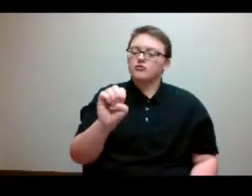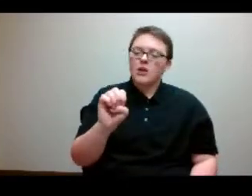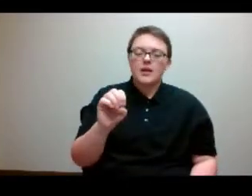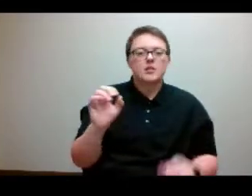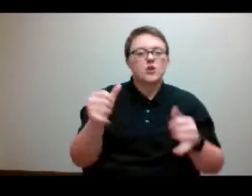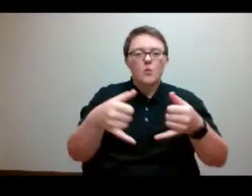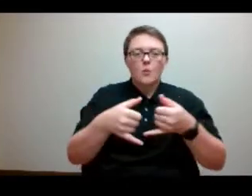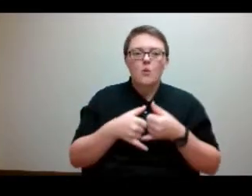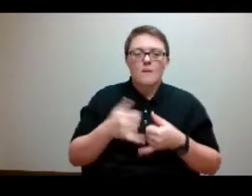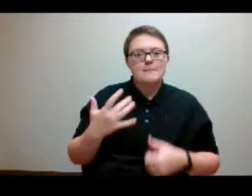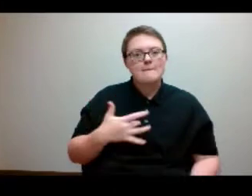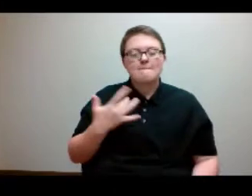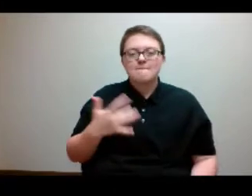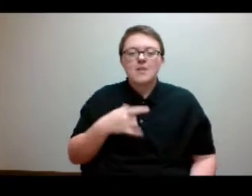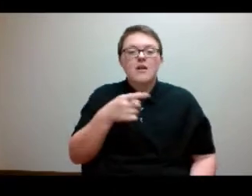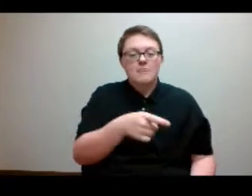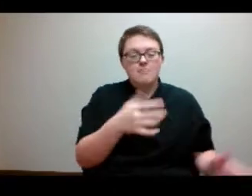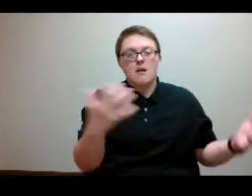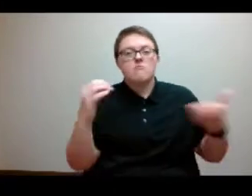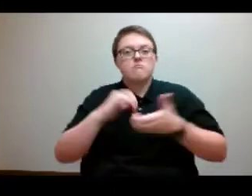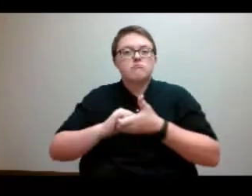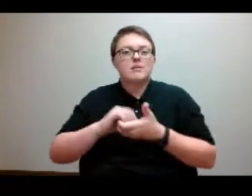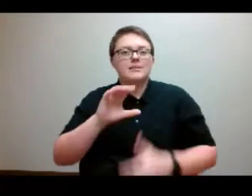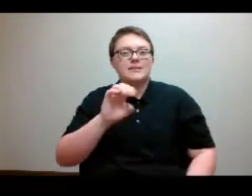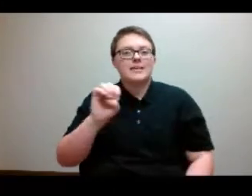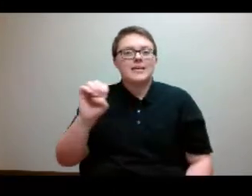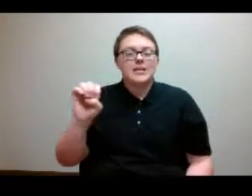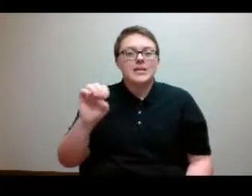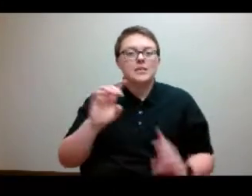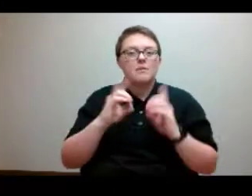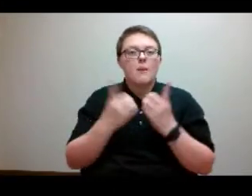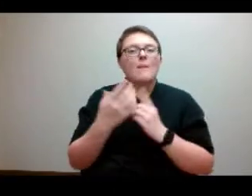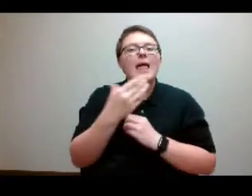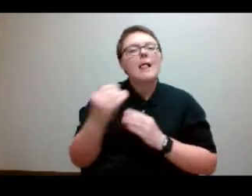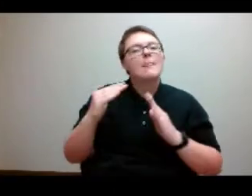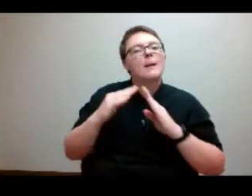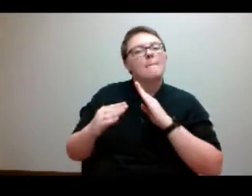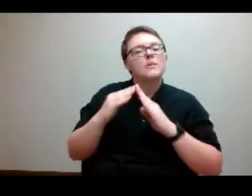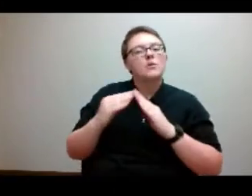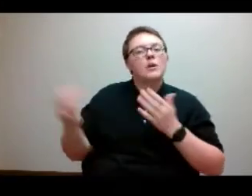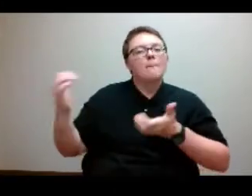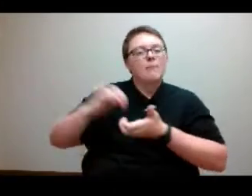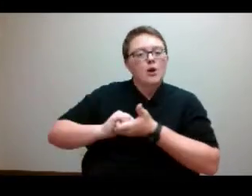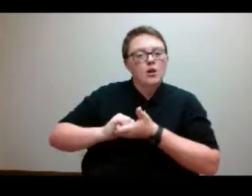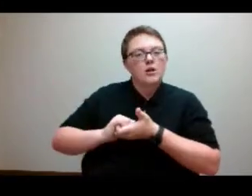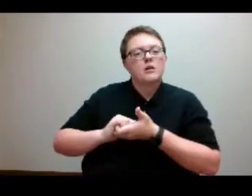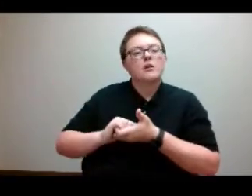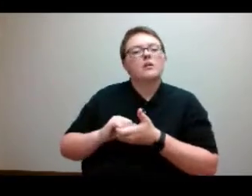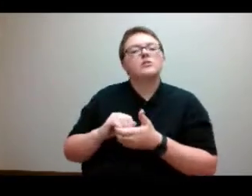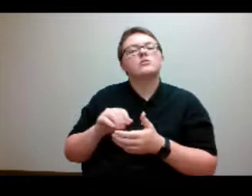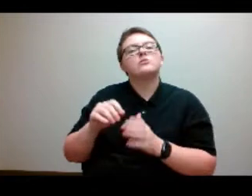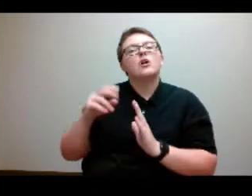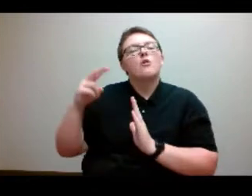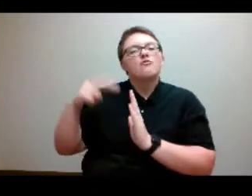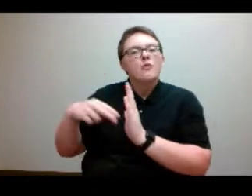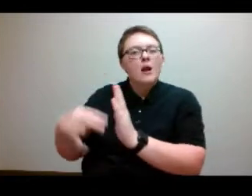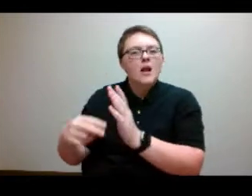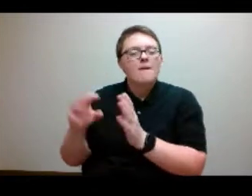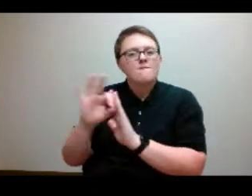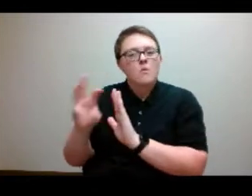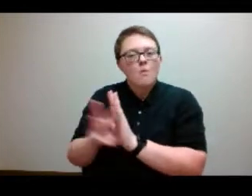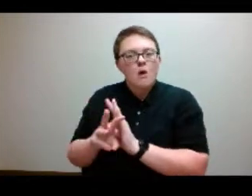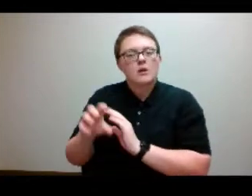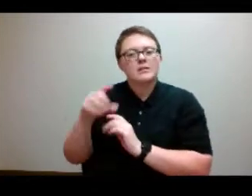with Trinity River CEE Department and our community partners, Reed Fort Worth Summer Scholars Community Action